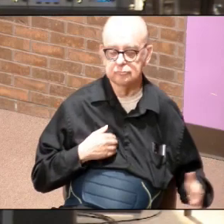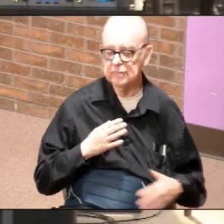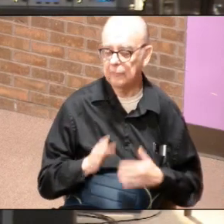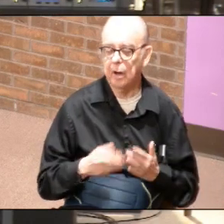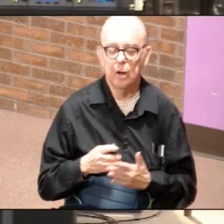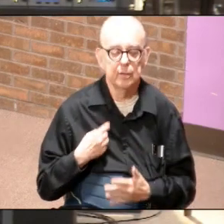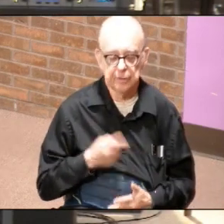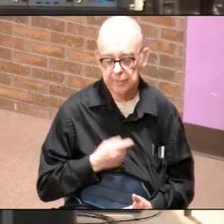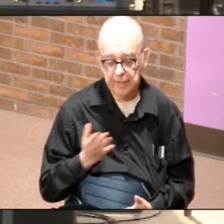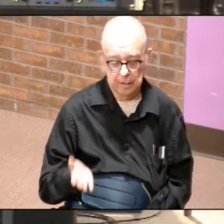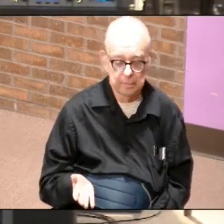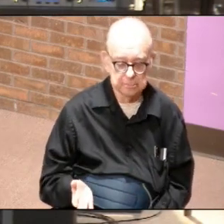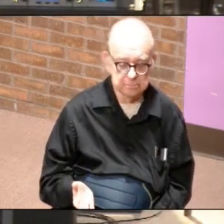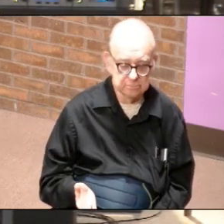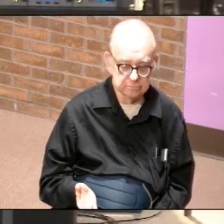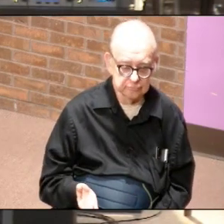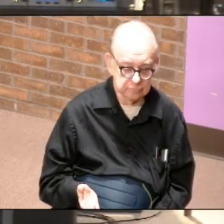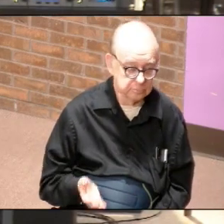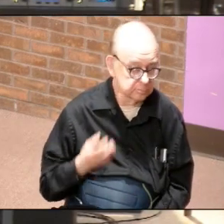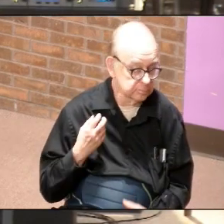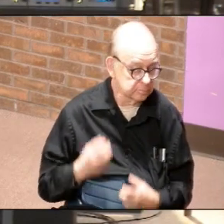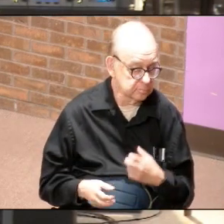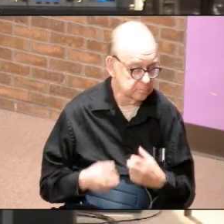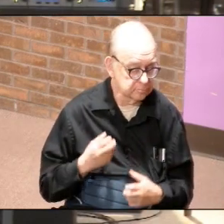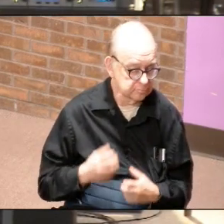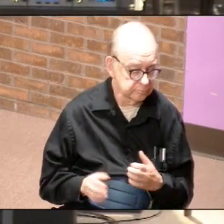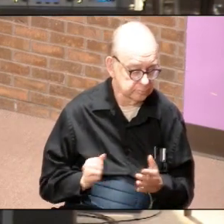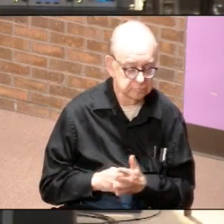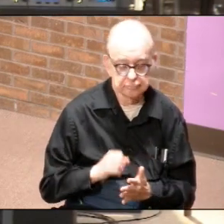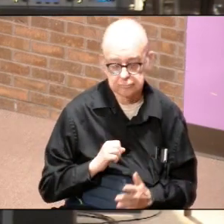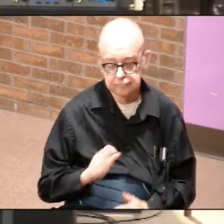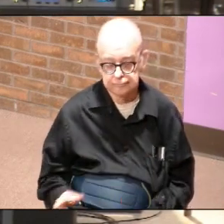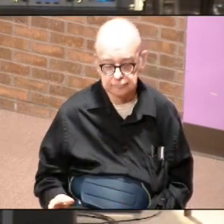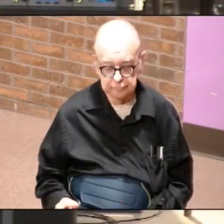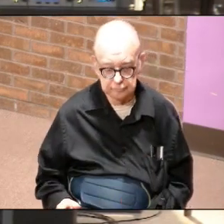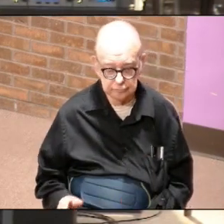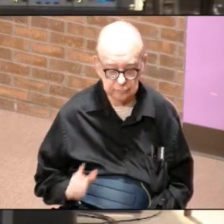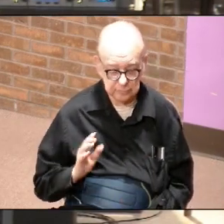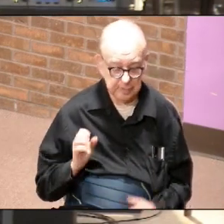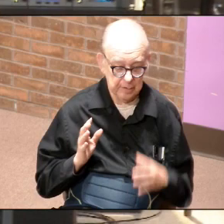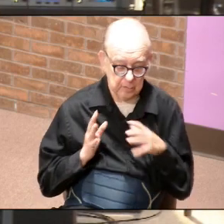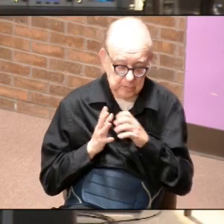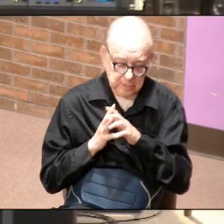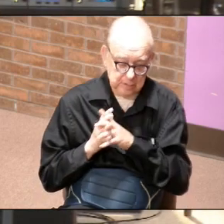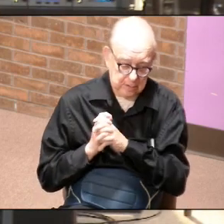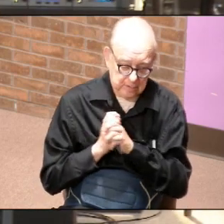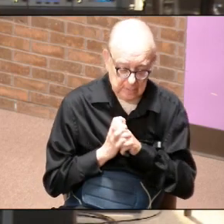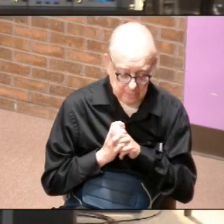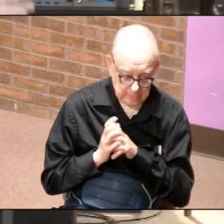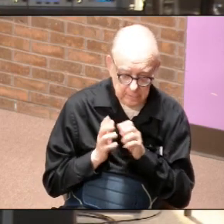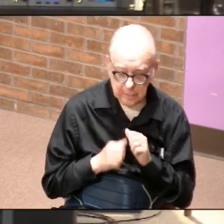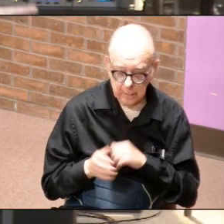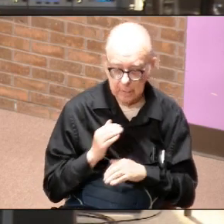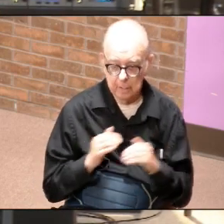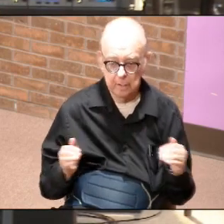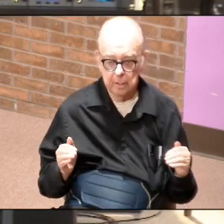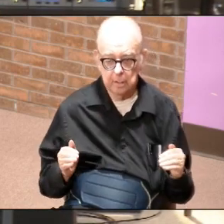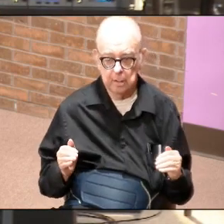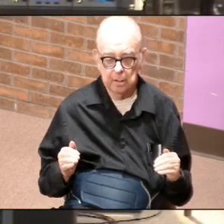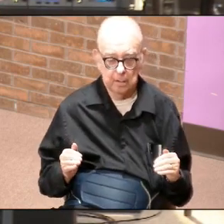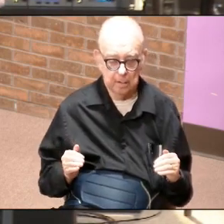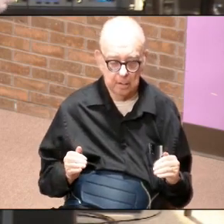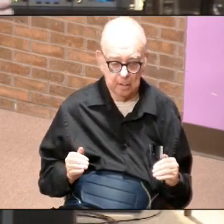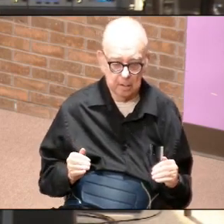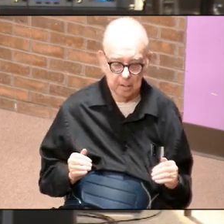of us. And the problem is that hell is going to be crowded where heaven is going to be